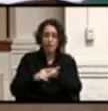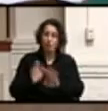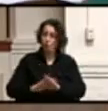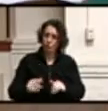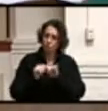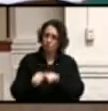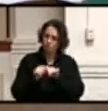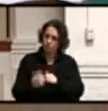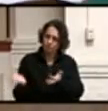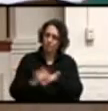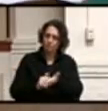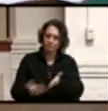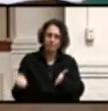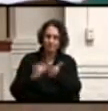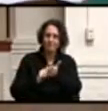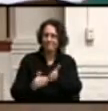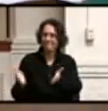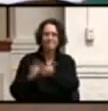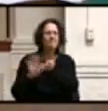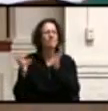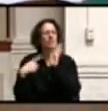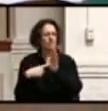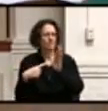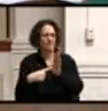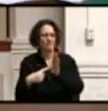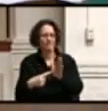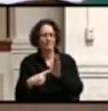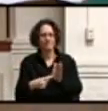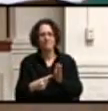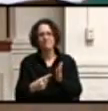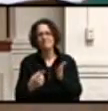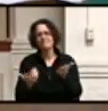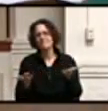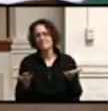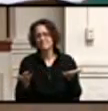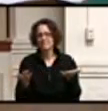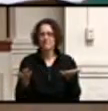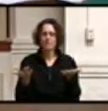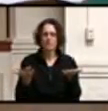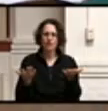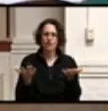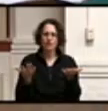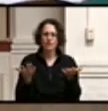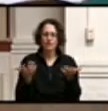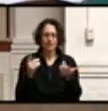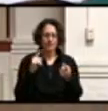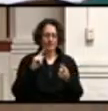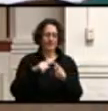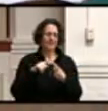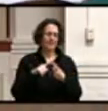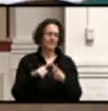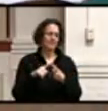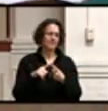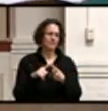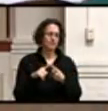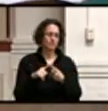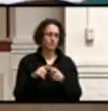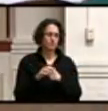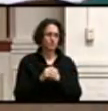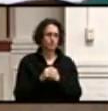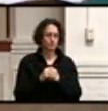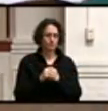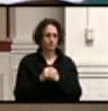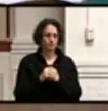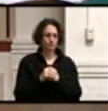ranging from considerations like should we be working towards maximizing